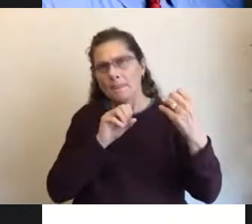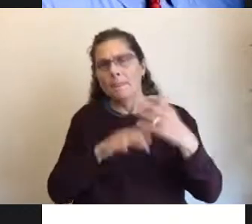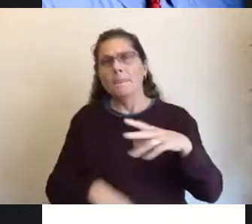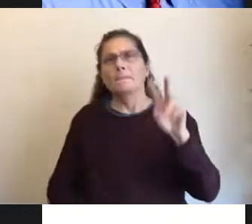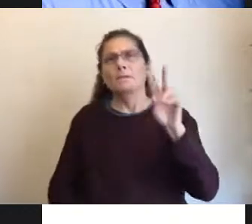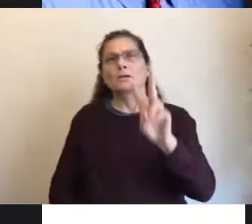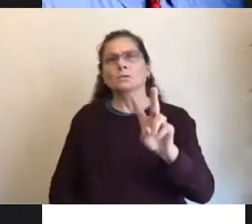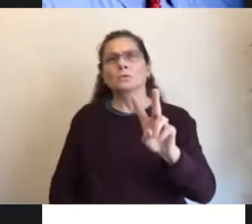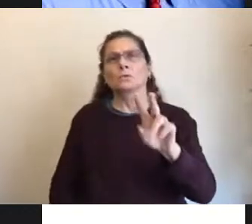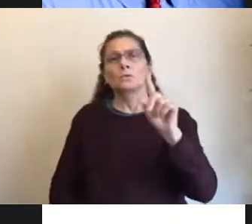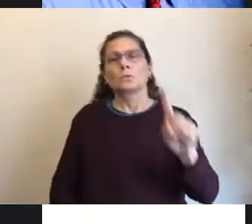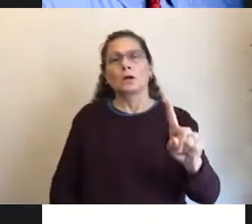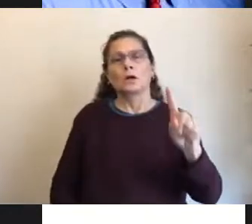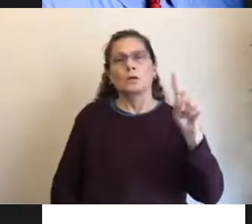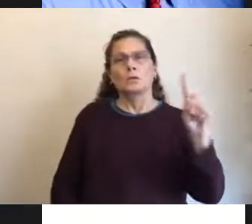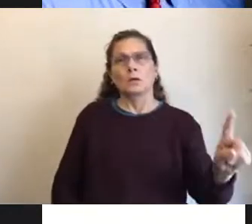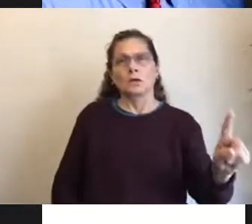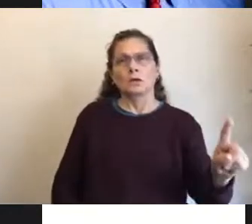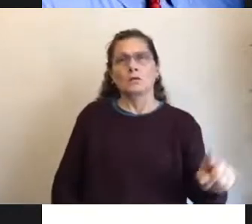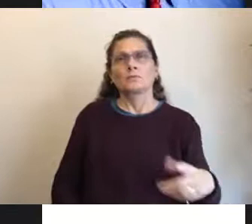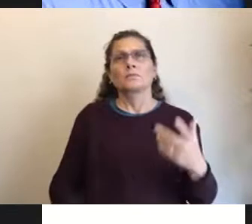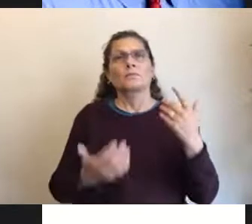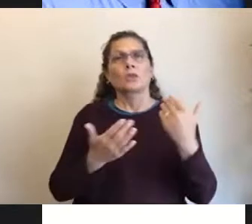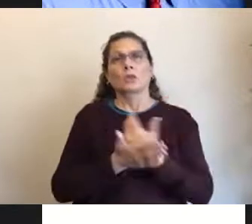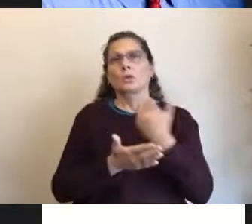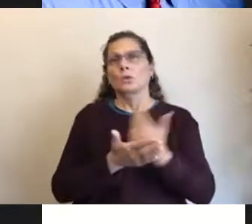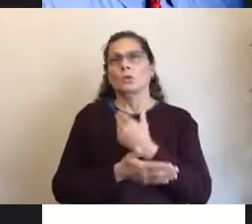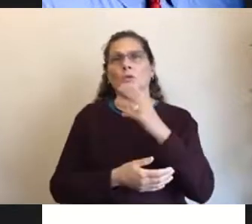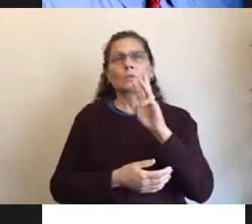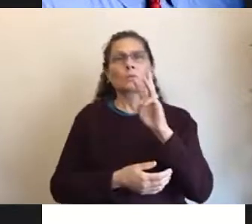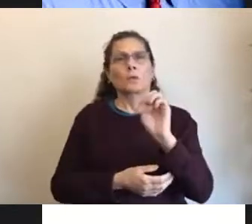a new website that is very user-friendly. It's